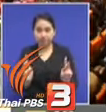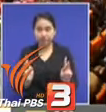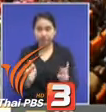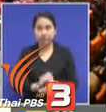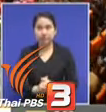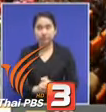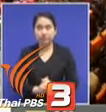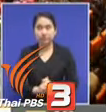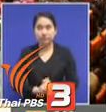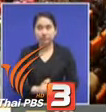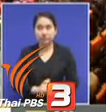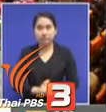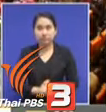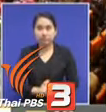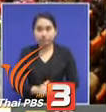the senators.